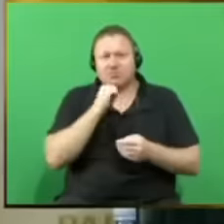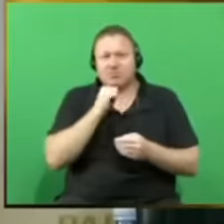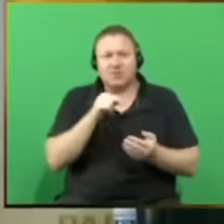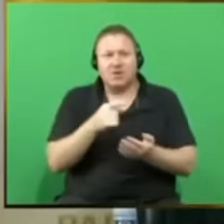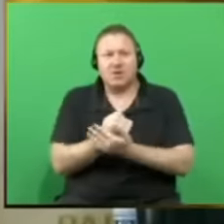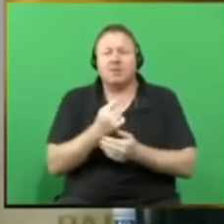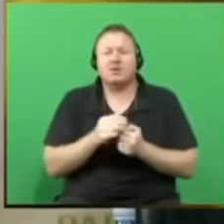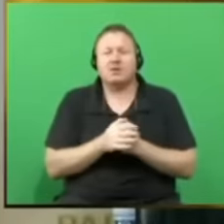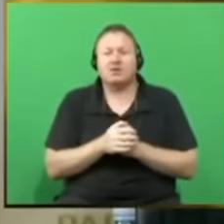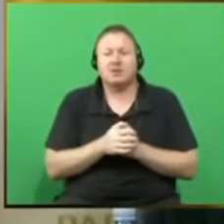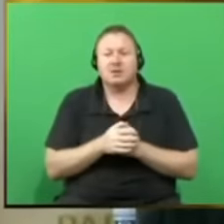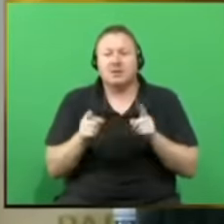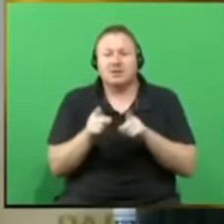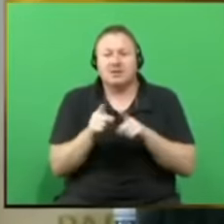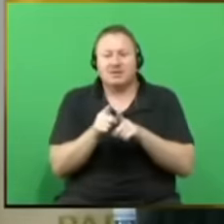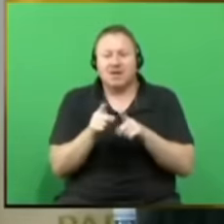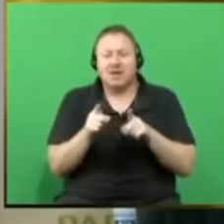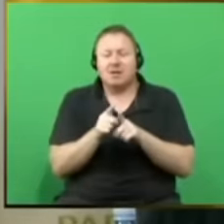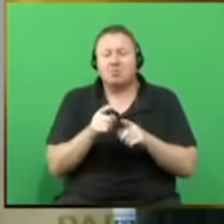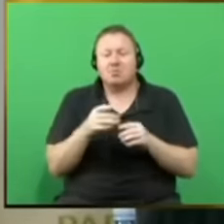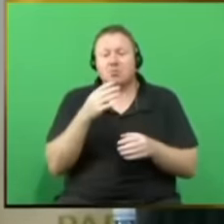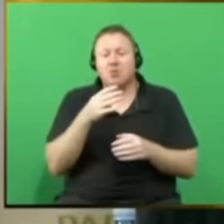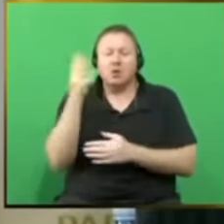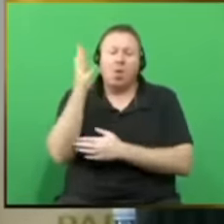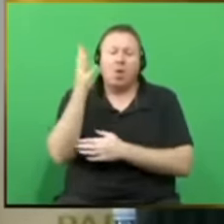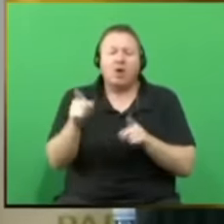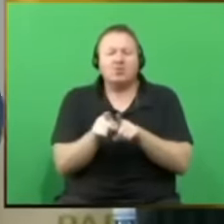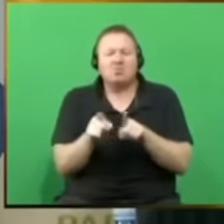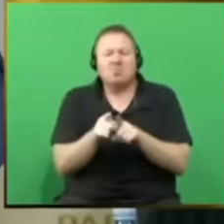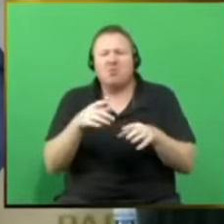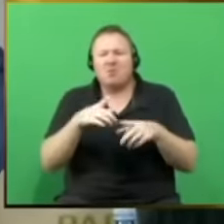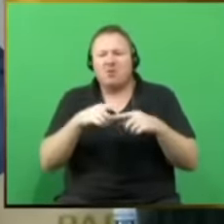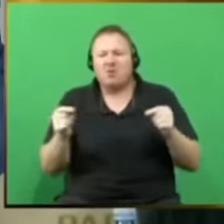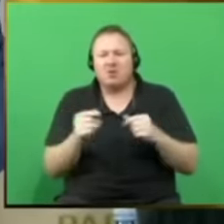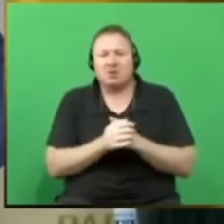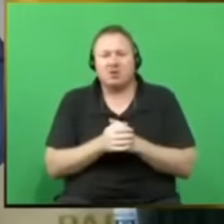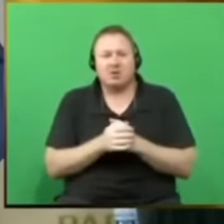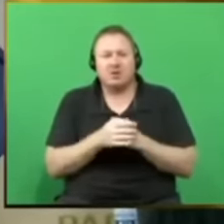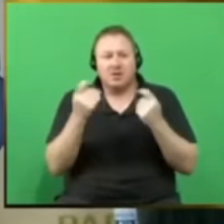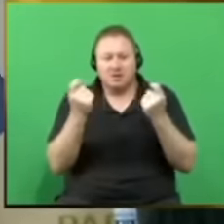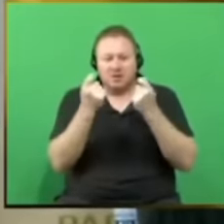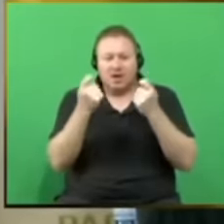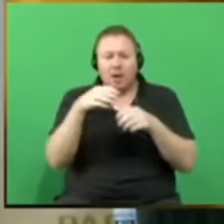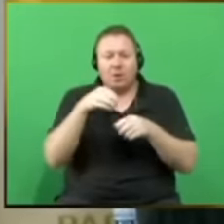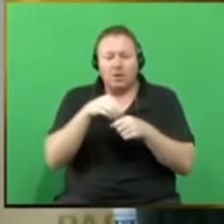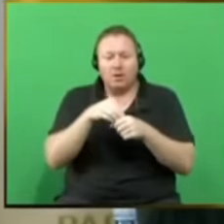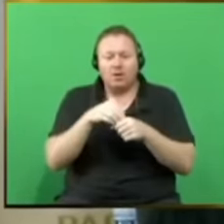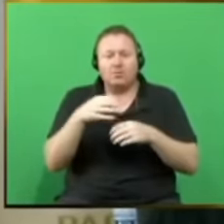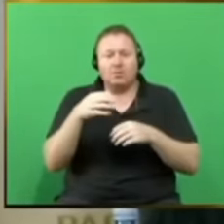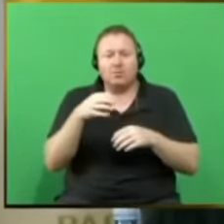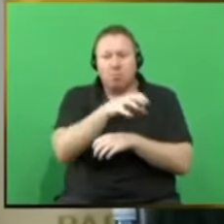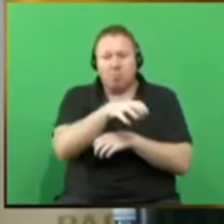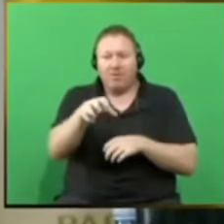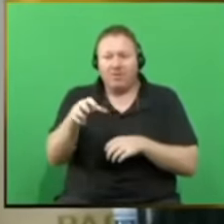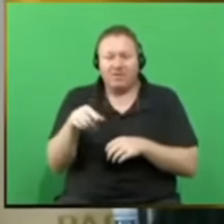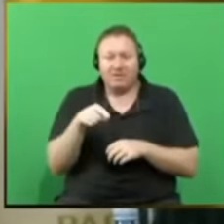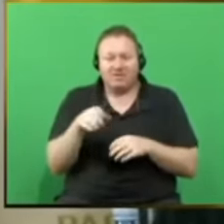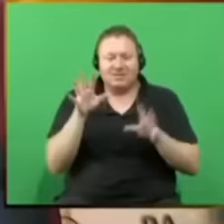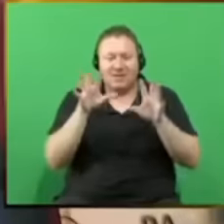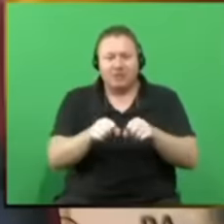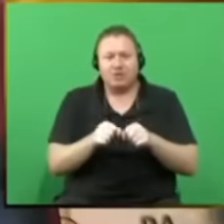also spoke about it, that it was finished. Let me tell you about a town in this province that is